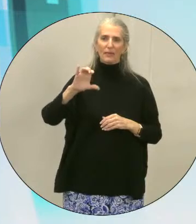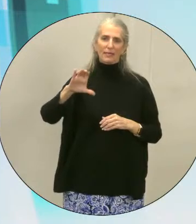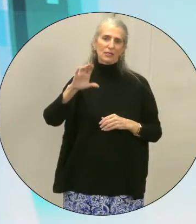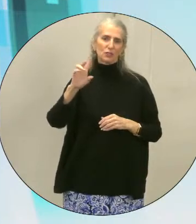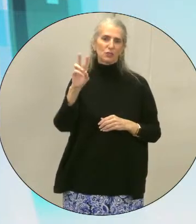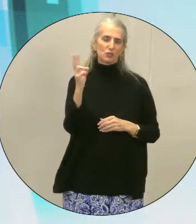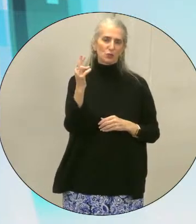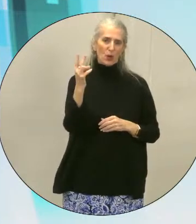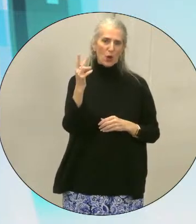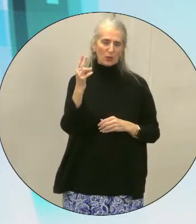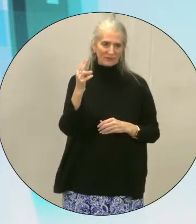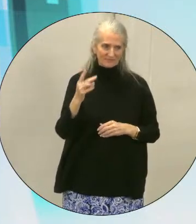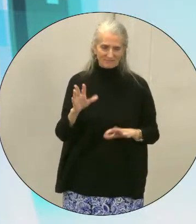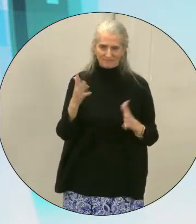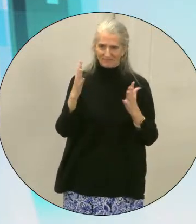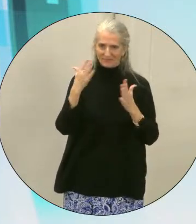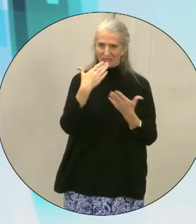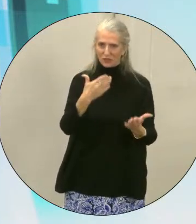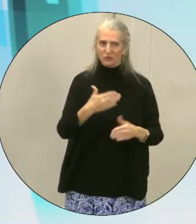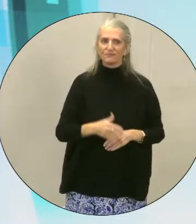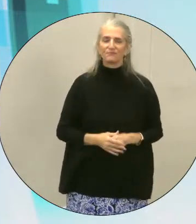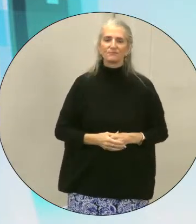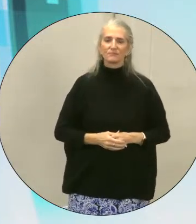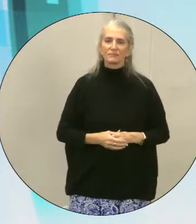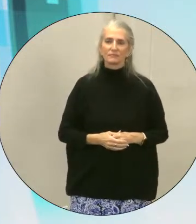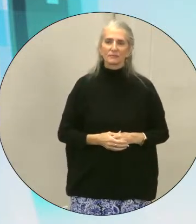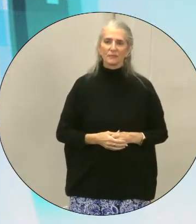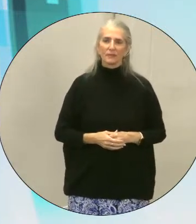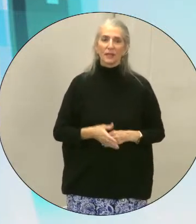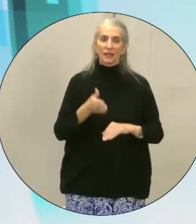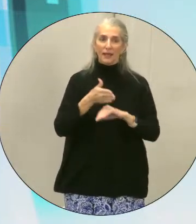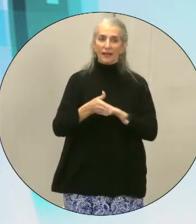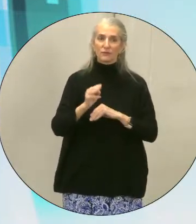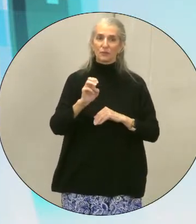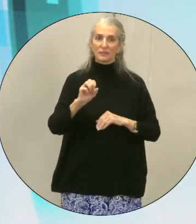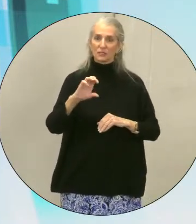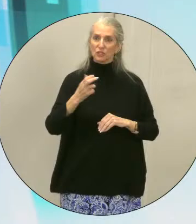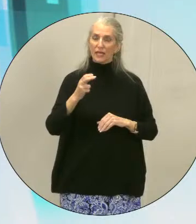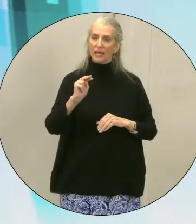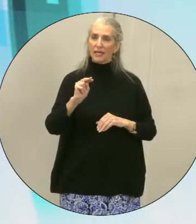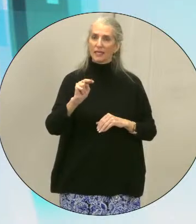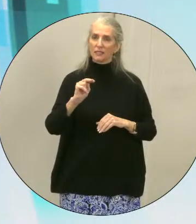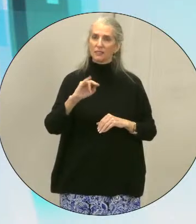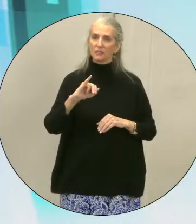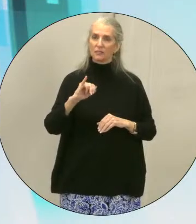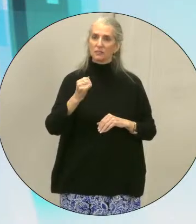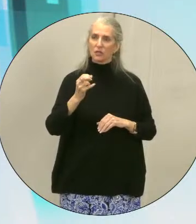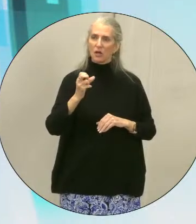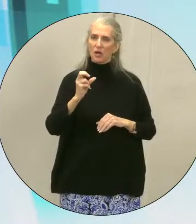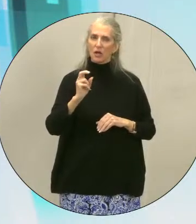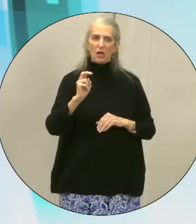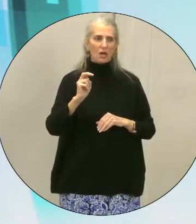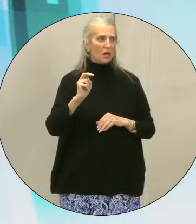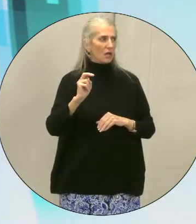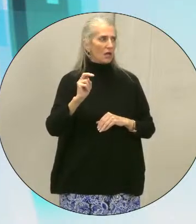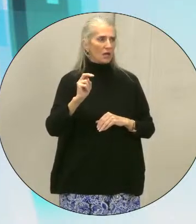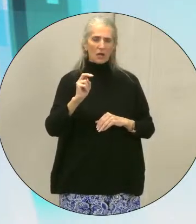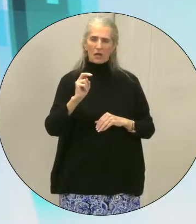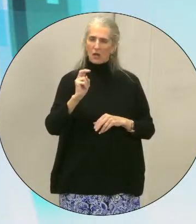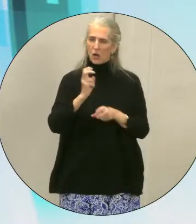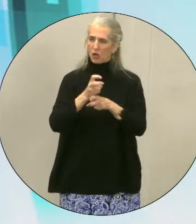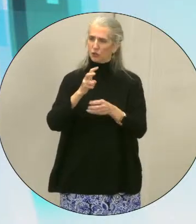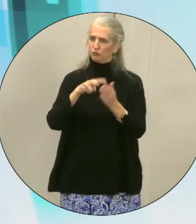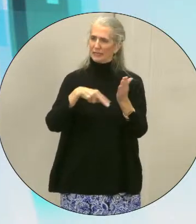So thank you. Thank you. After Ms. Chen, John, can't read the last